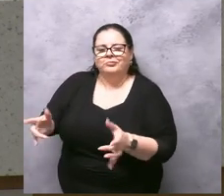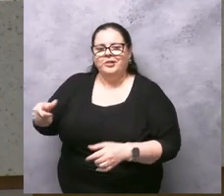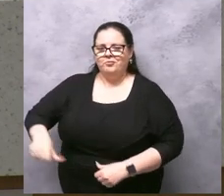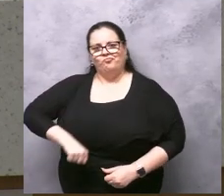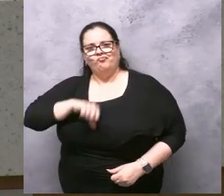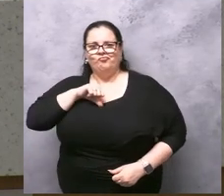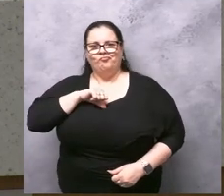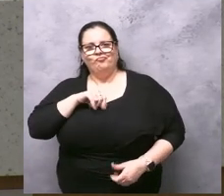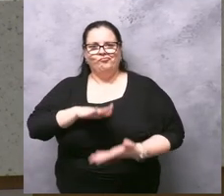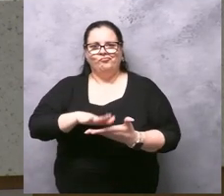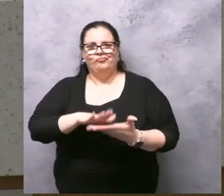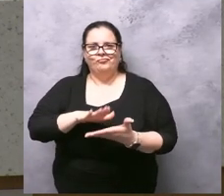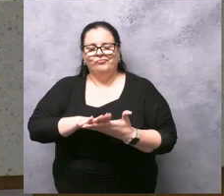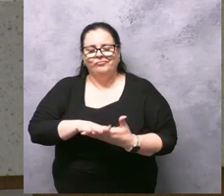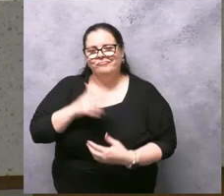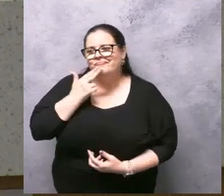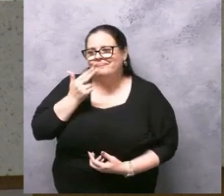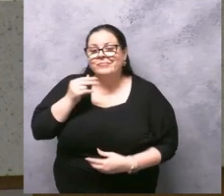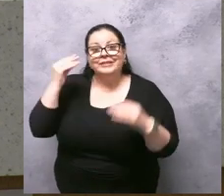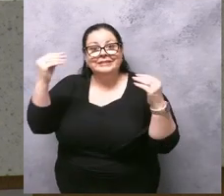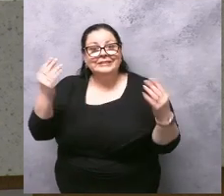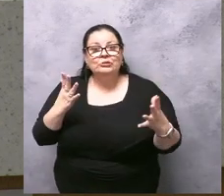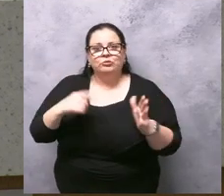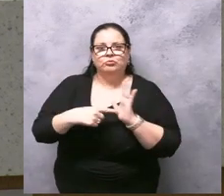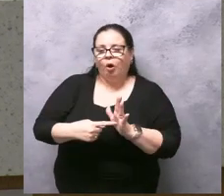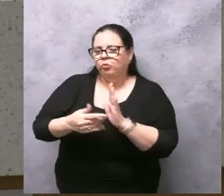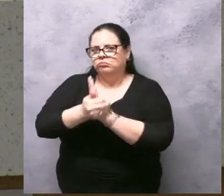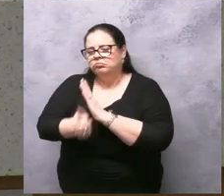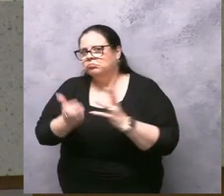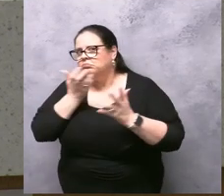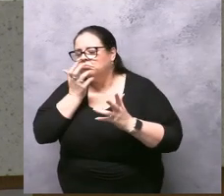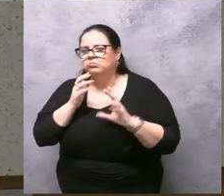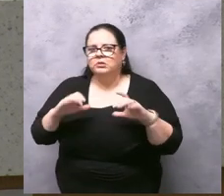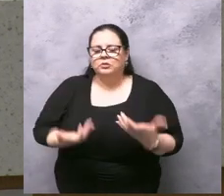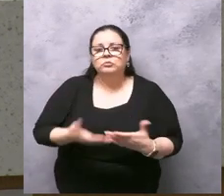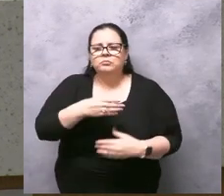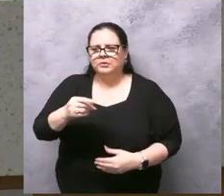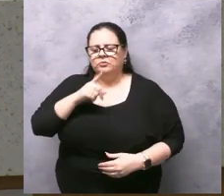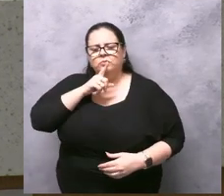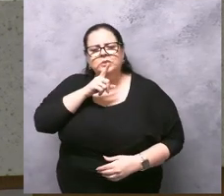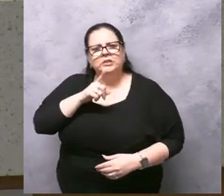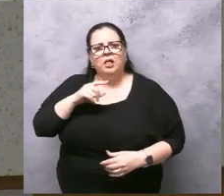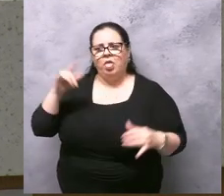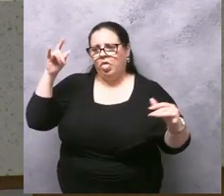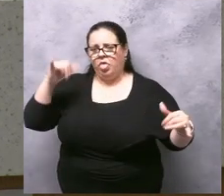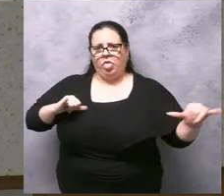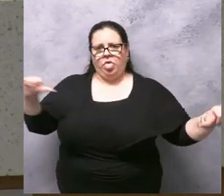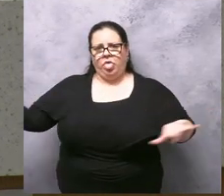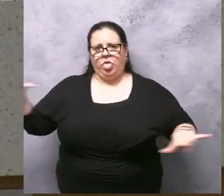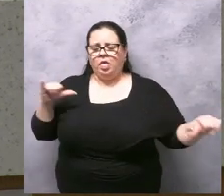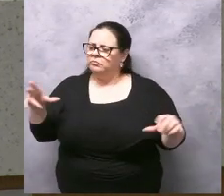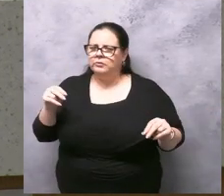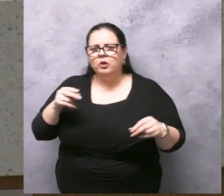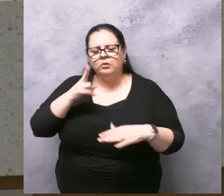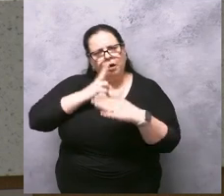of their campus, and their teachers show great craft in their classroom, and there's really a humble spirit of service at the campus. At